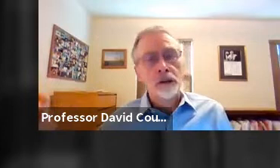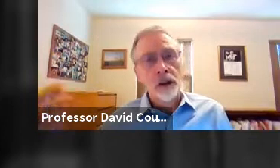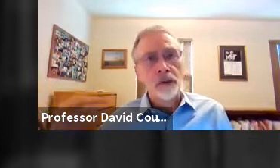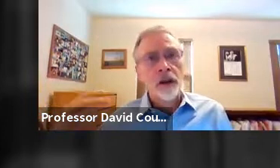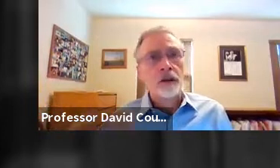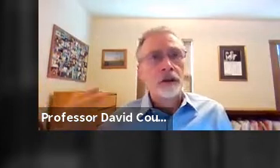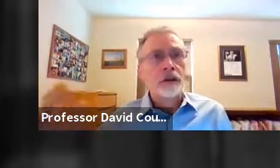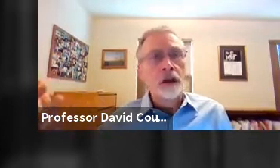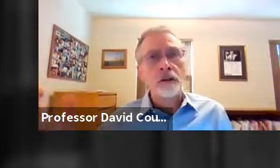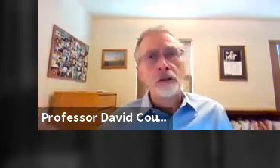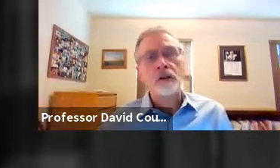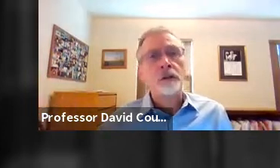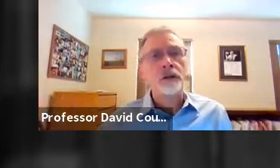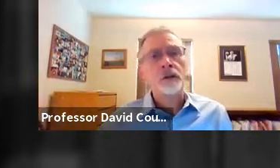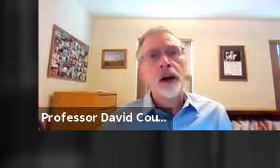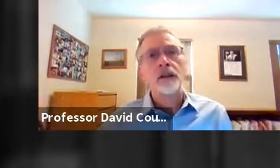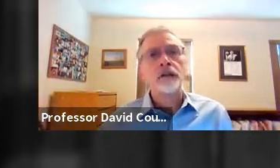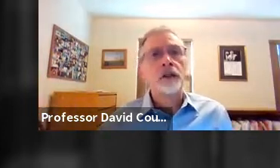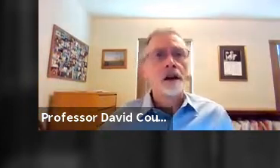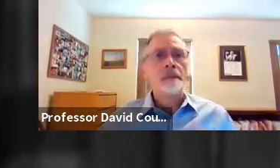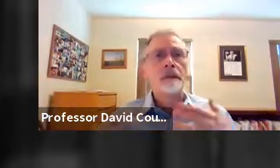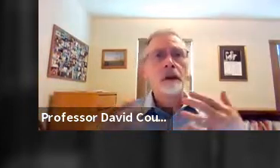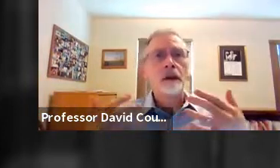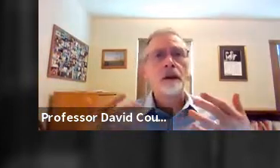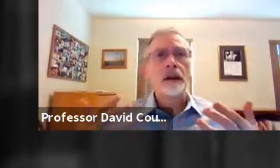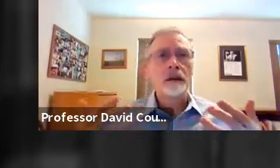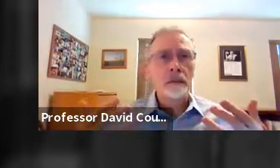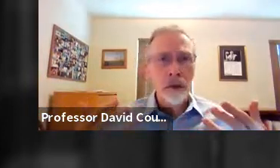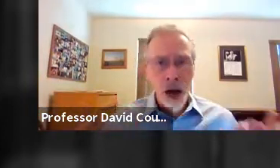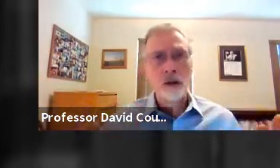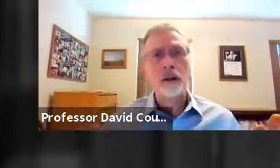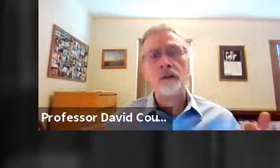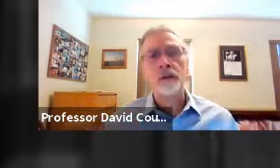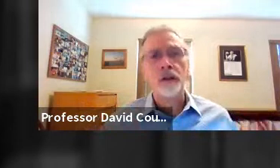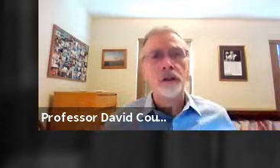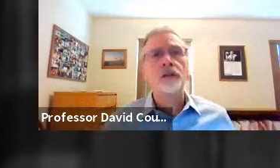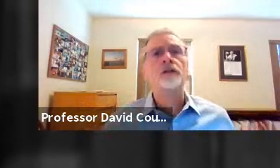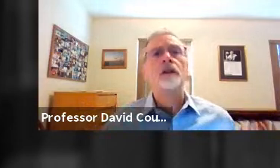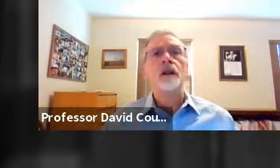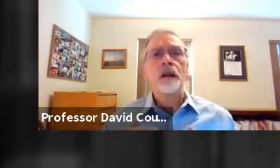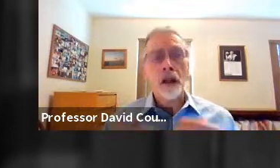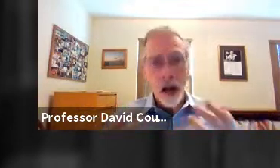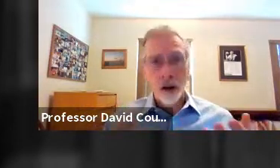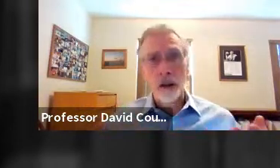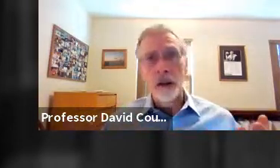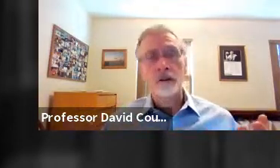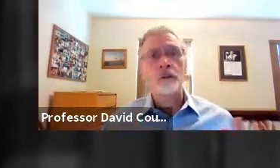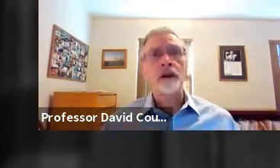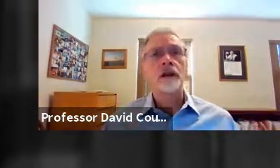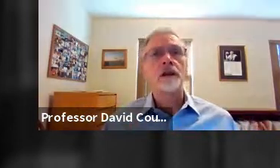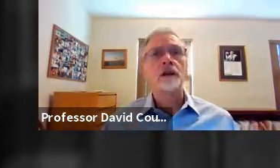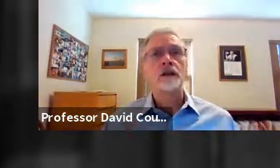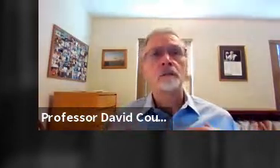many other examples I could give you. This will suffice. Not only physicians, not only